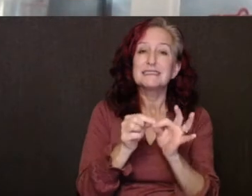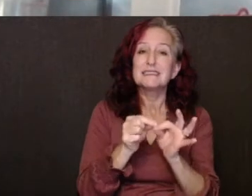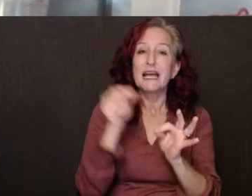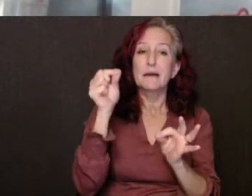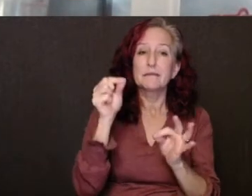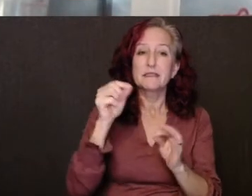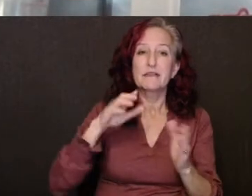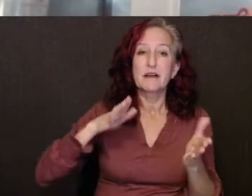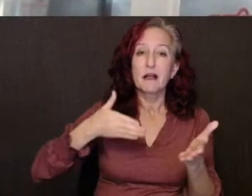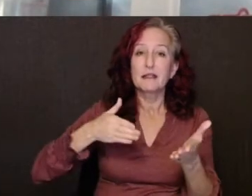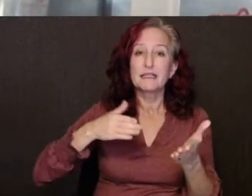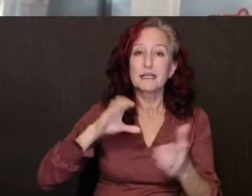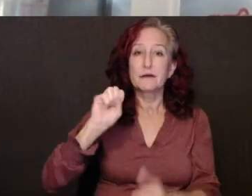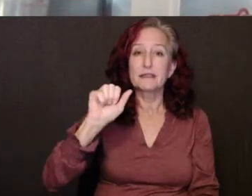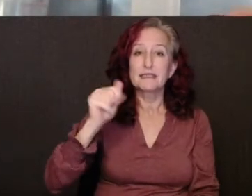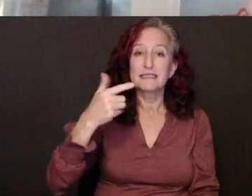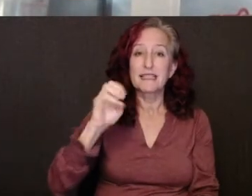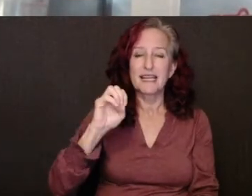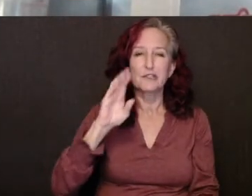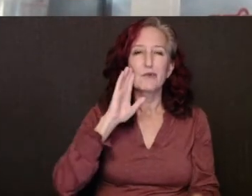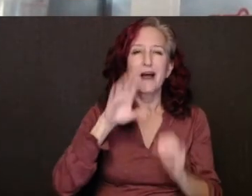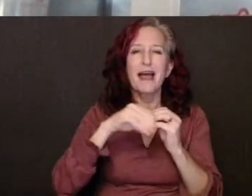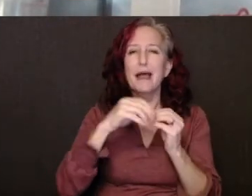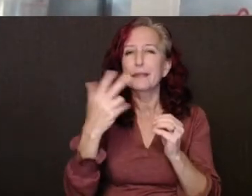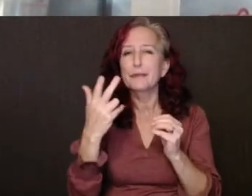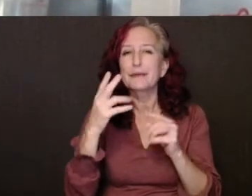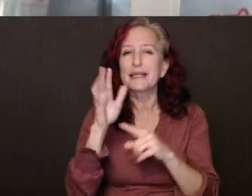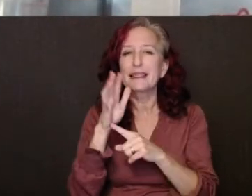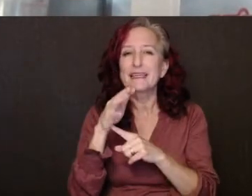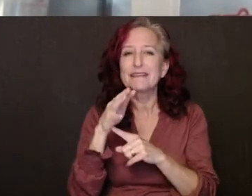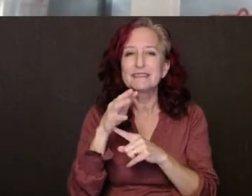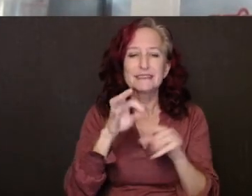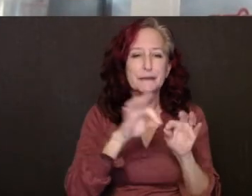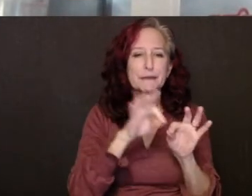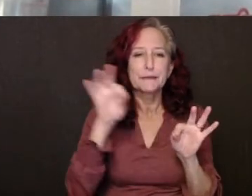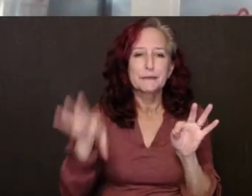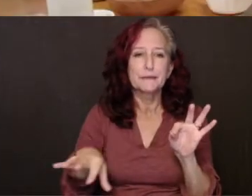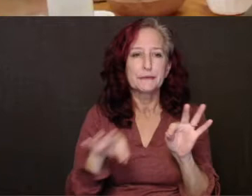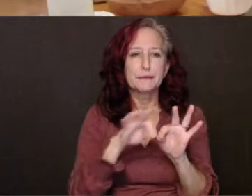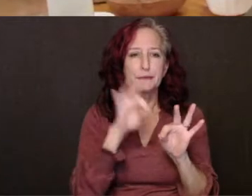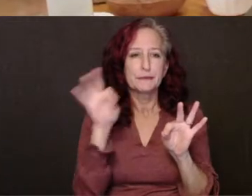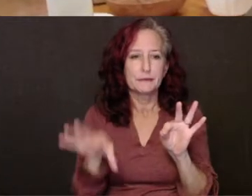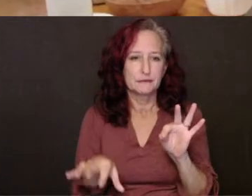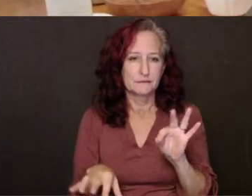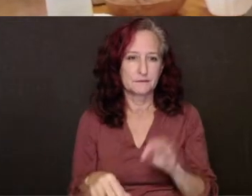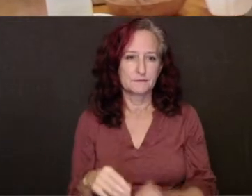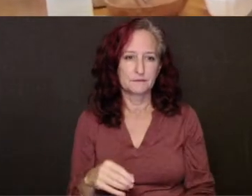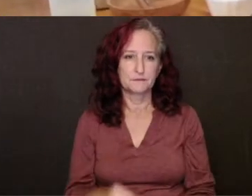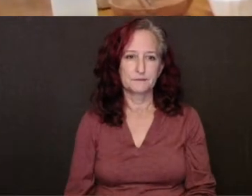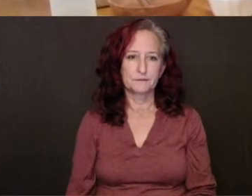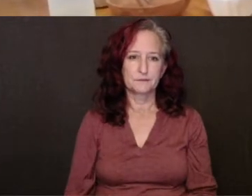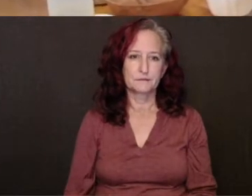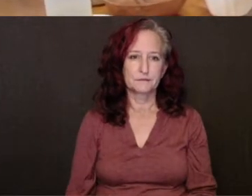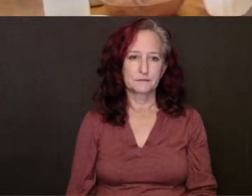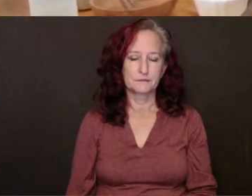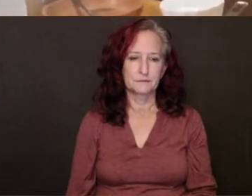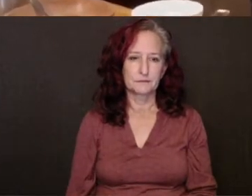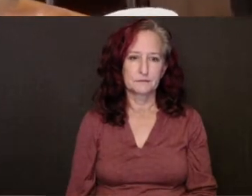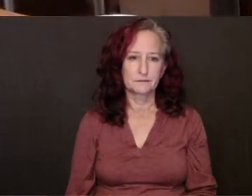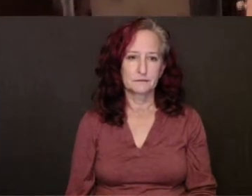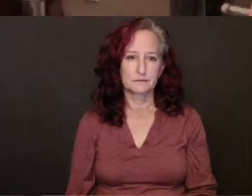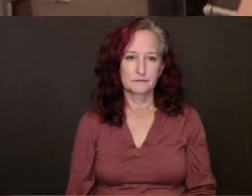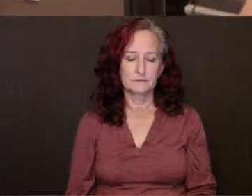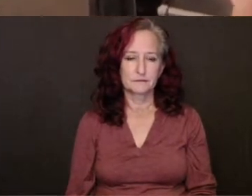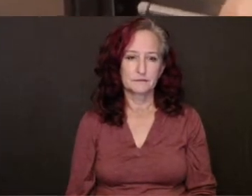little bit more flavor. And at the same time, I have around 3 stems of culinary sage. We're just going to go ahead